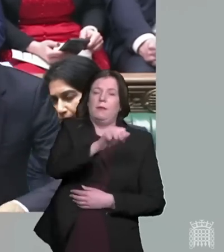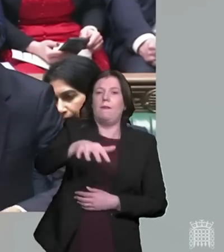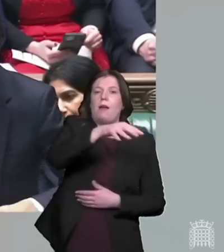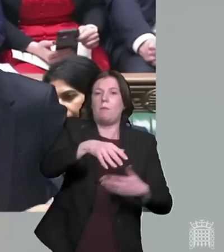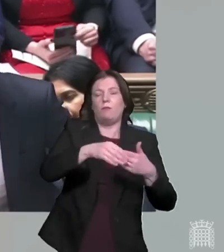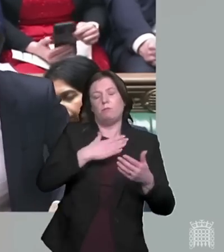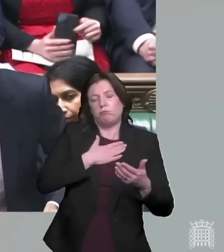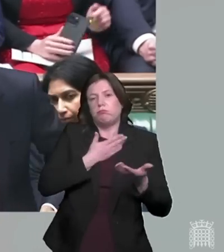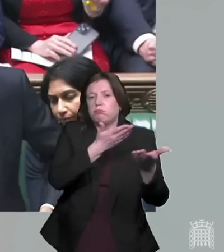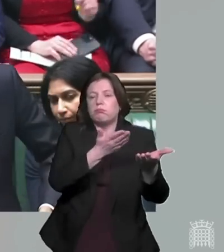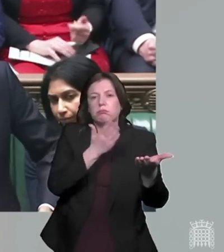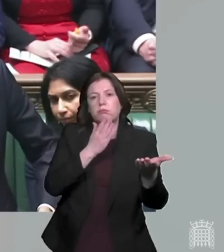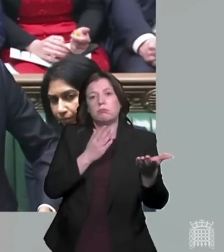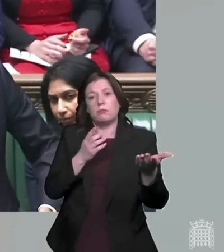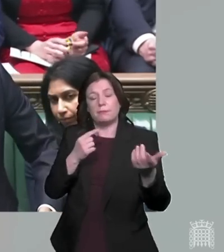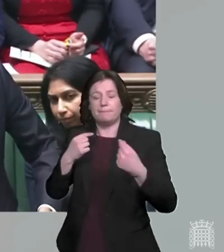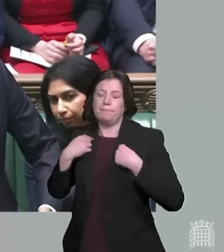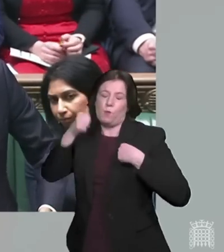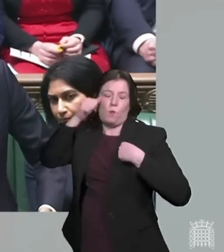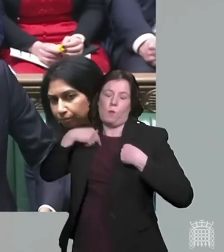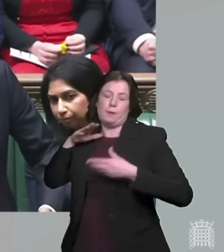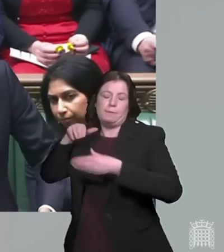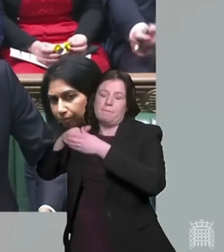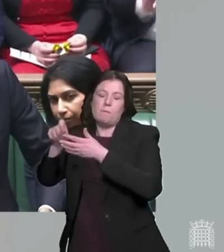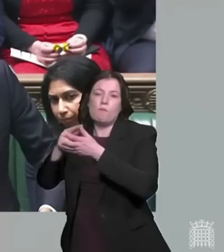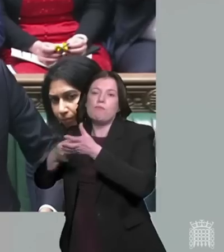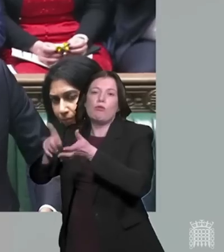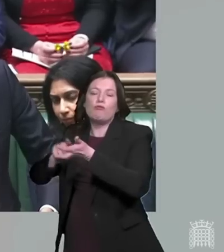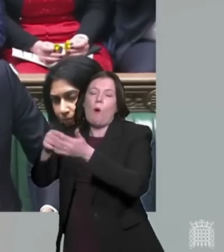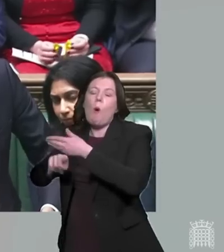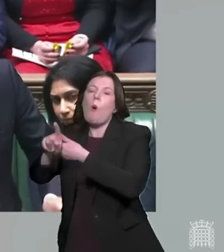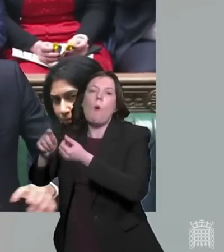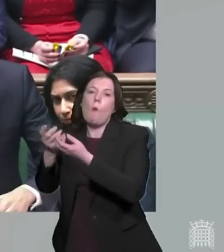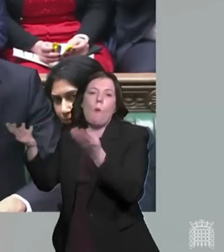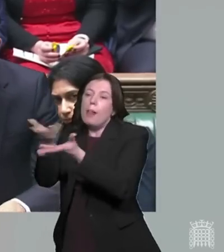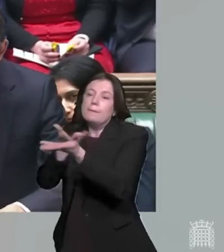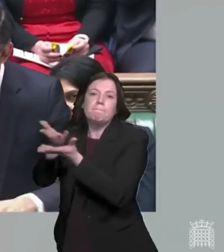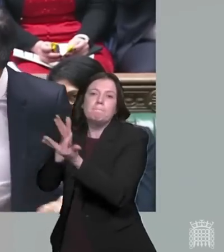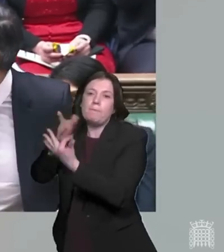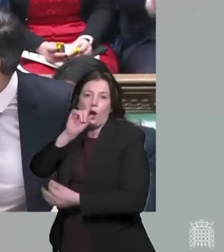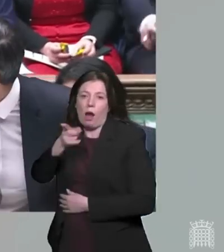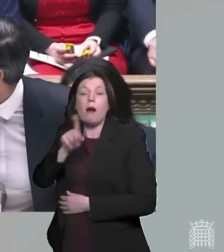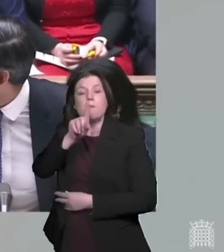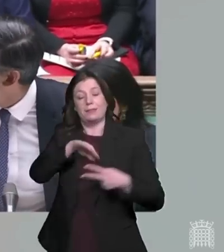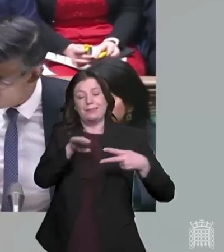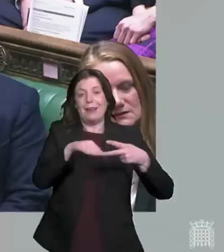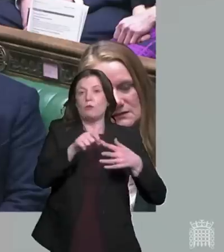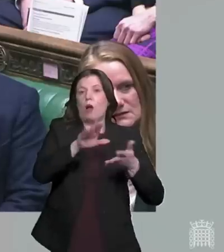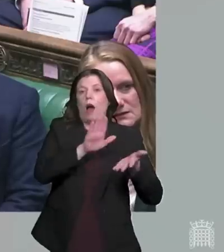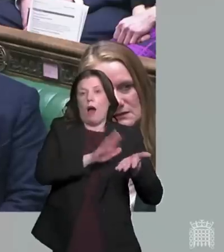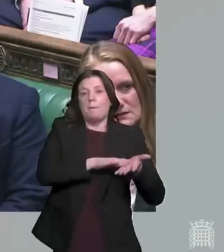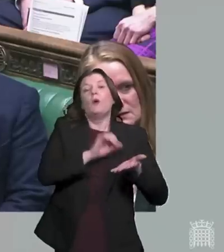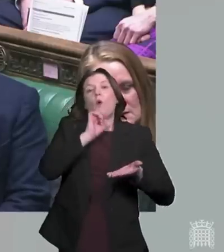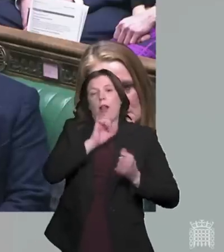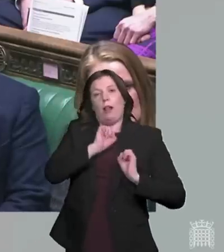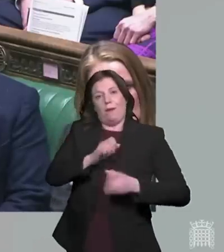My honourable friend knows that it is for the Parole Board to determine these decisions, but my honourable friend, the Deputy Prime Minister, will be submitting his views on the